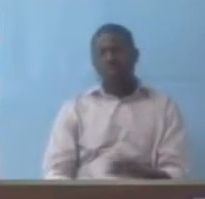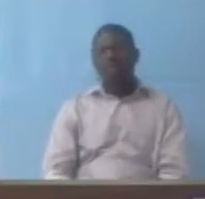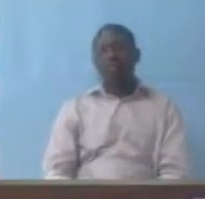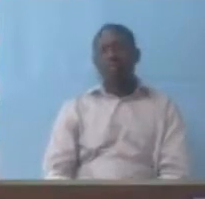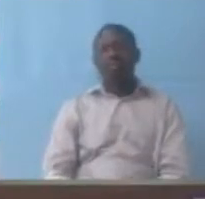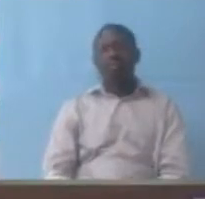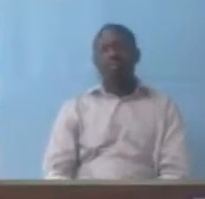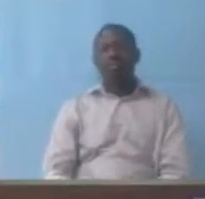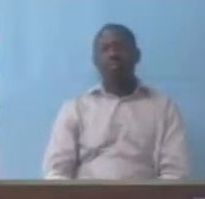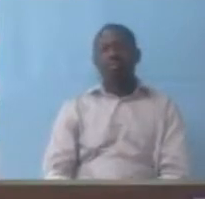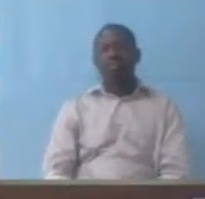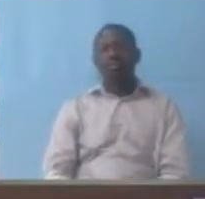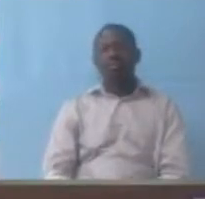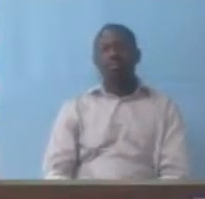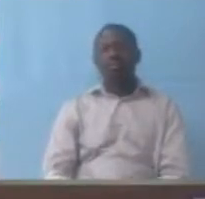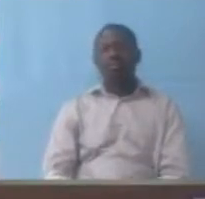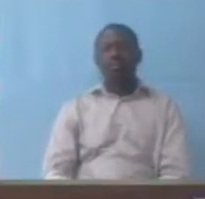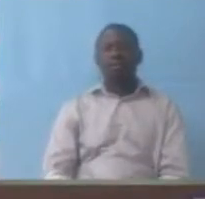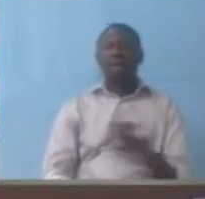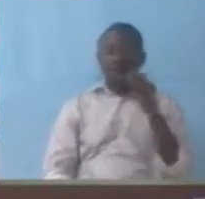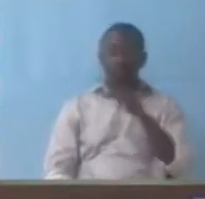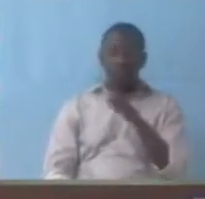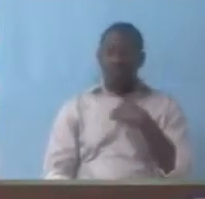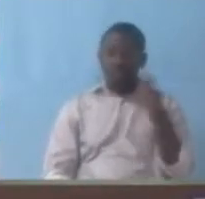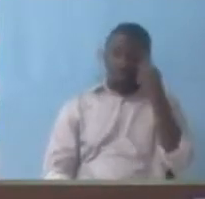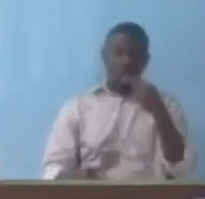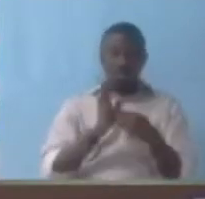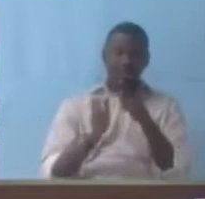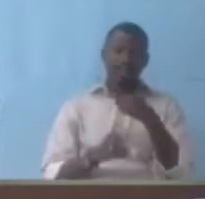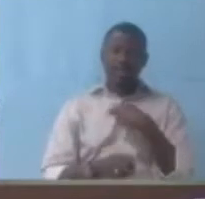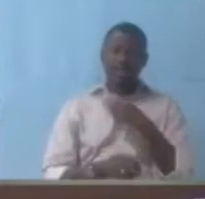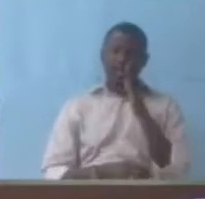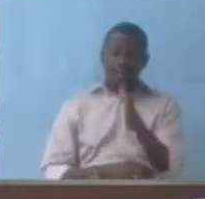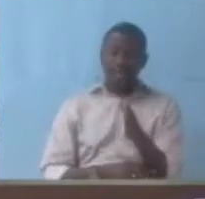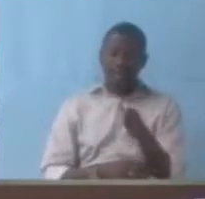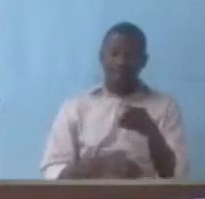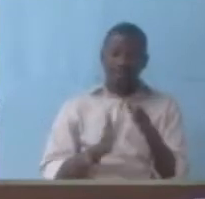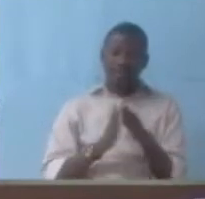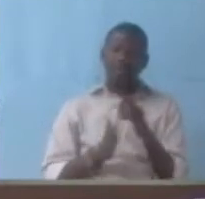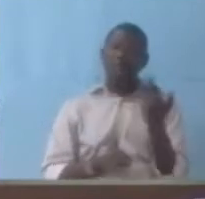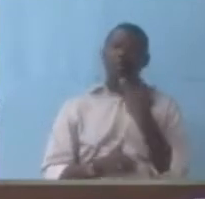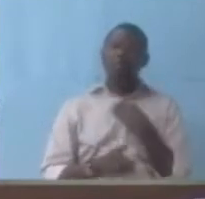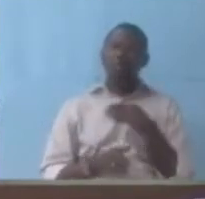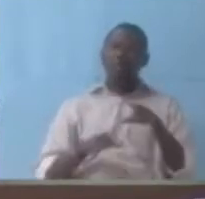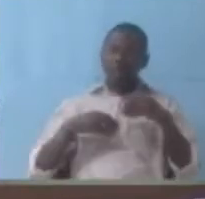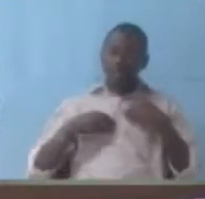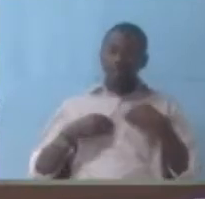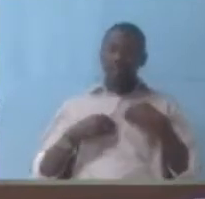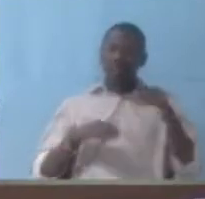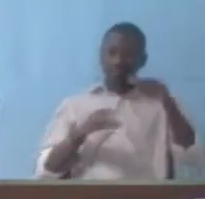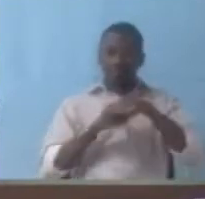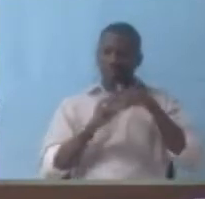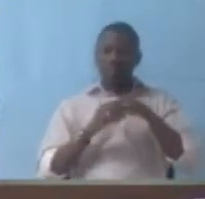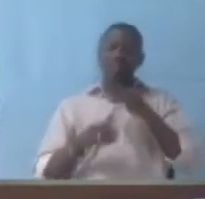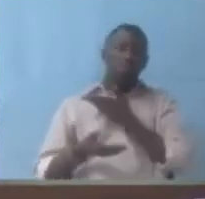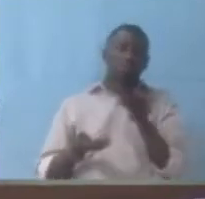Nothing I did could legitimize. If you did not recognize their legitimacy, why were you answering to them? Why were you